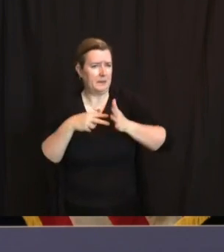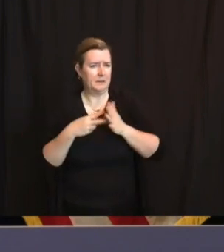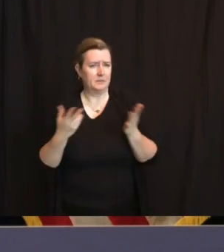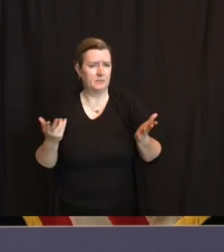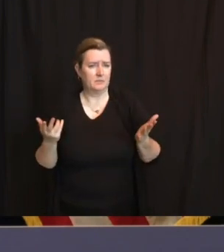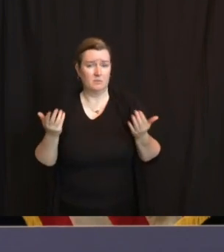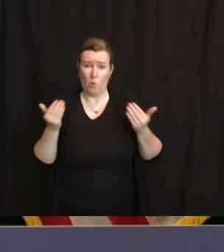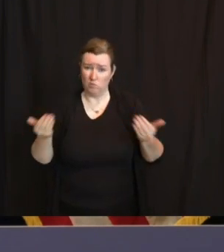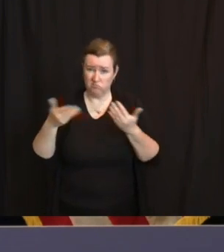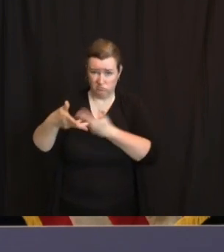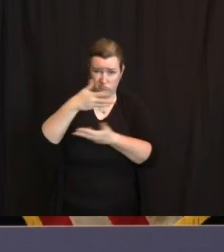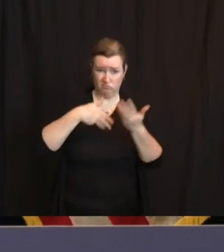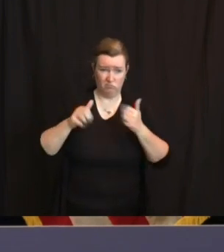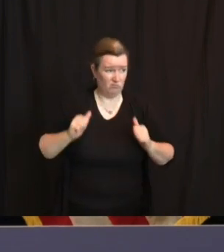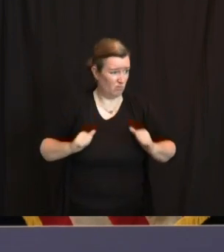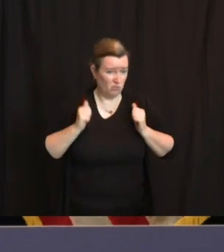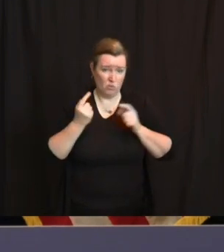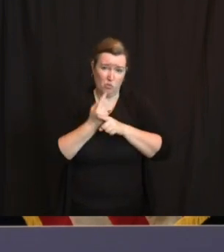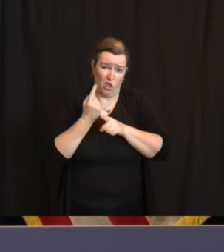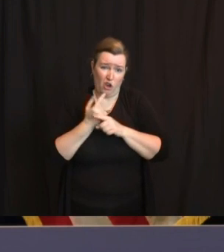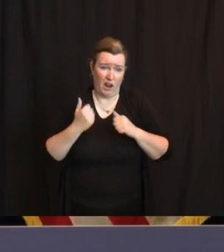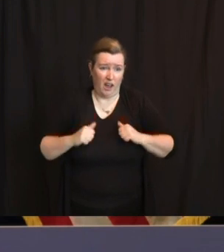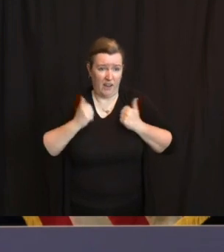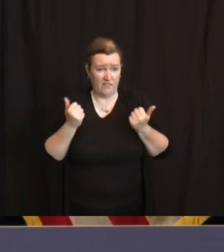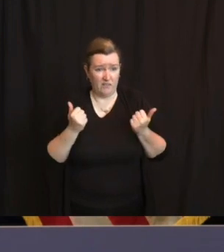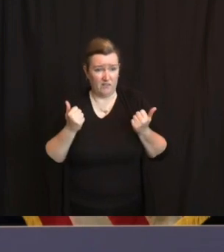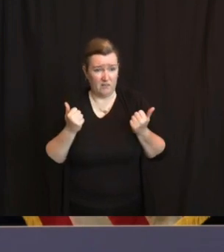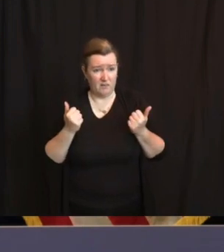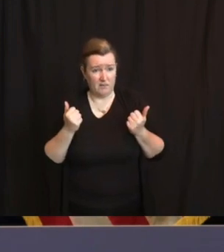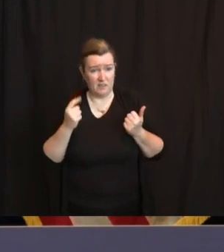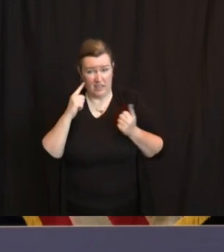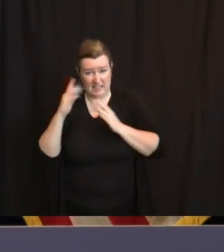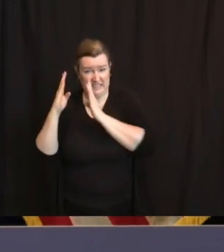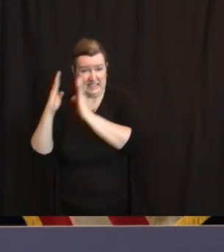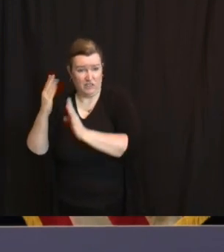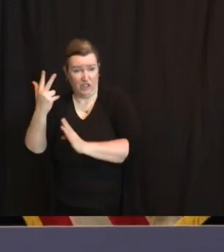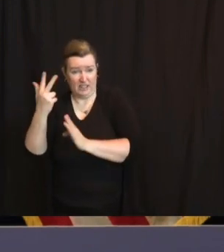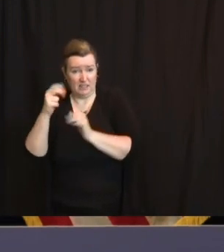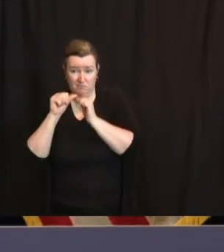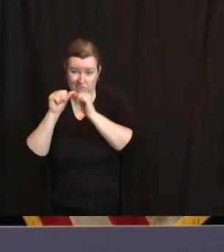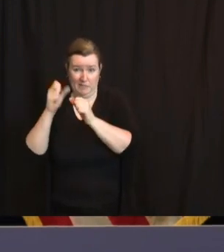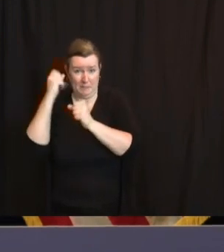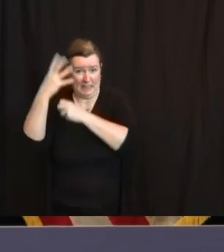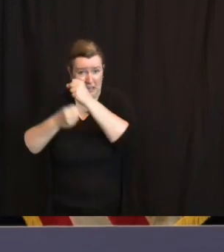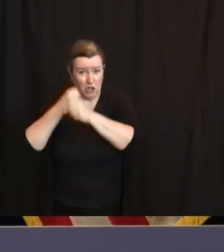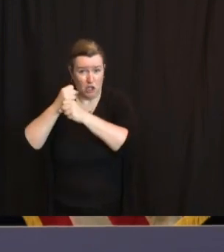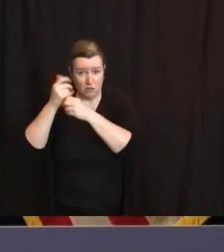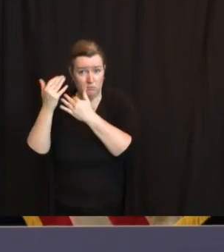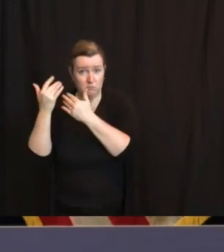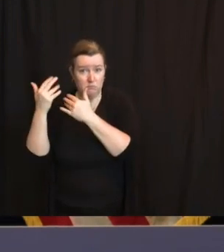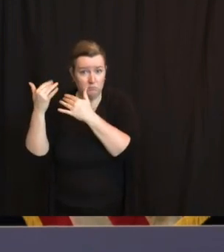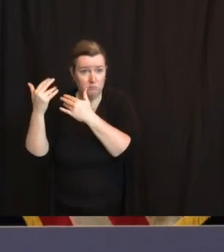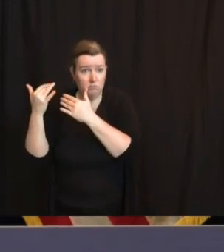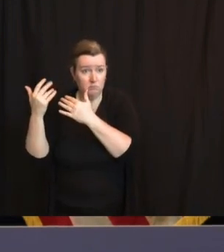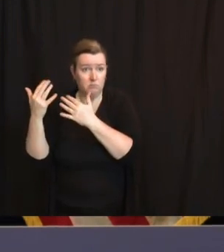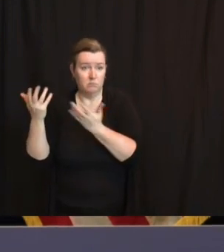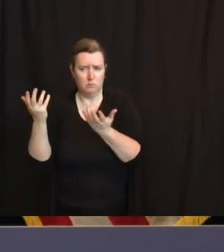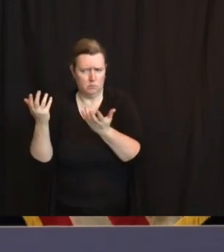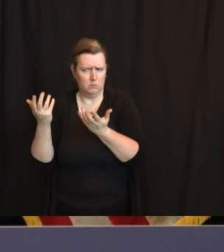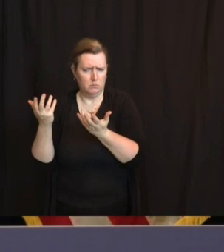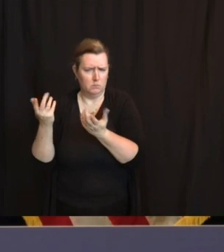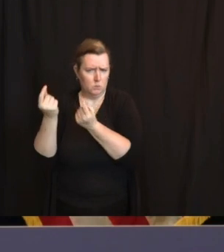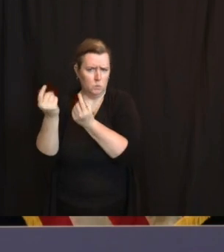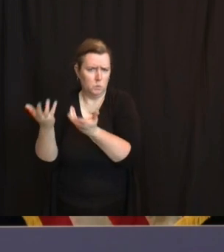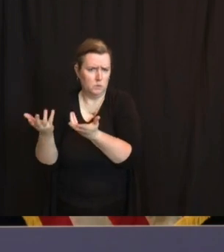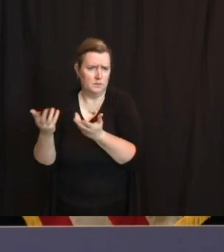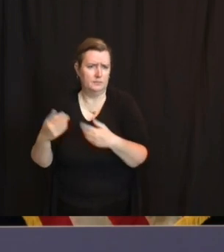know, years? And second and final question, we have received many questions about